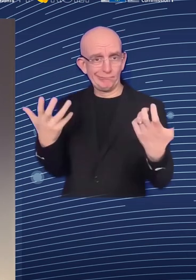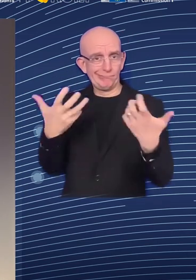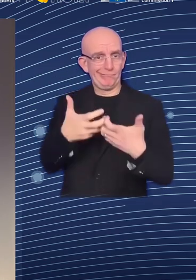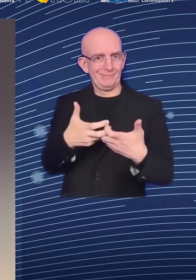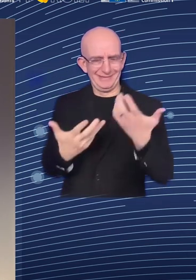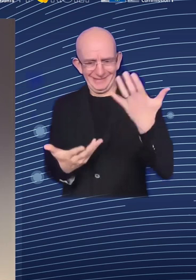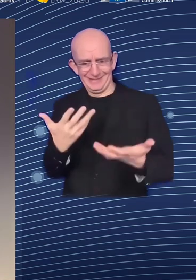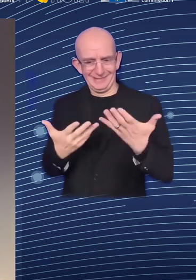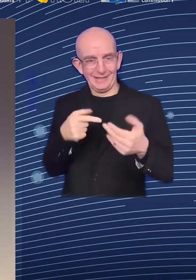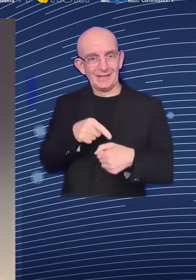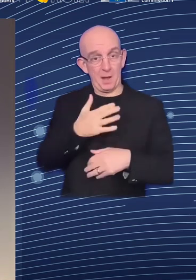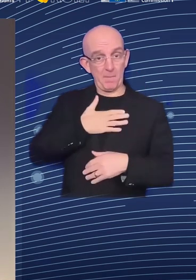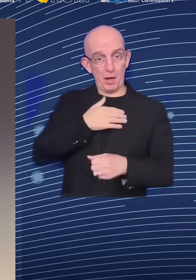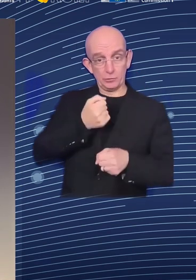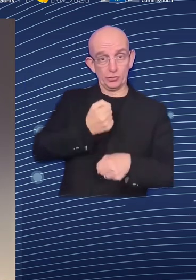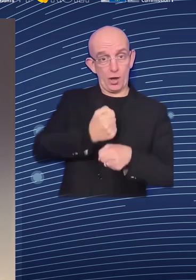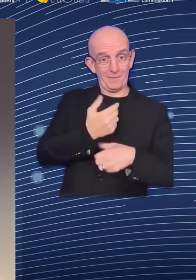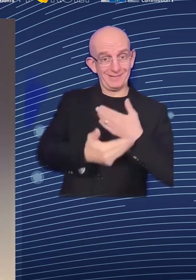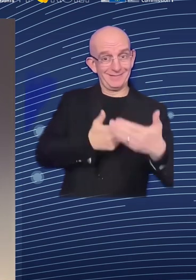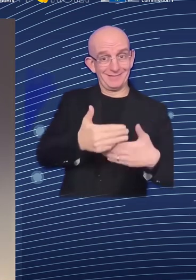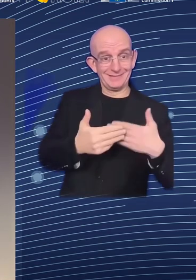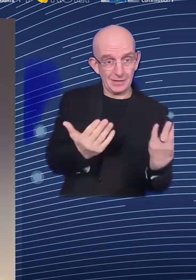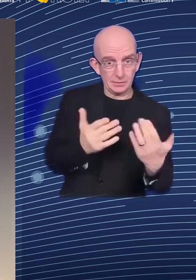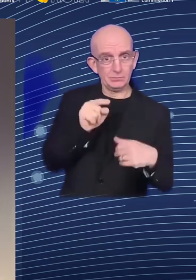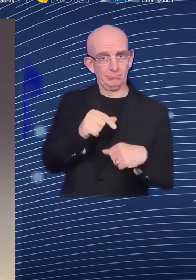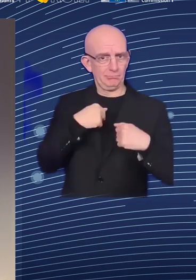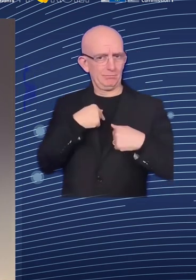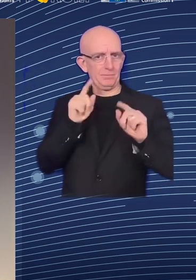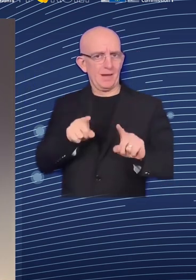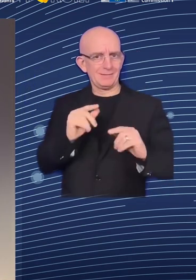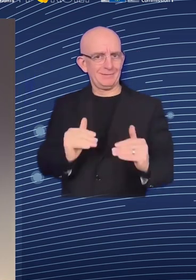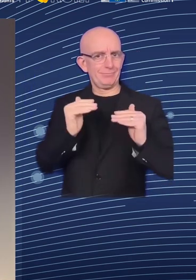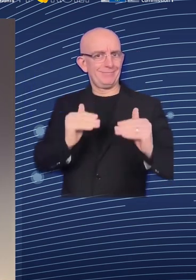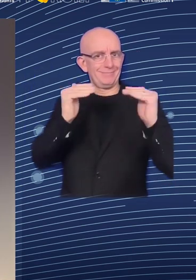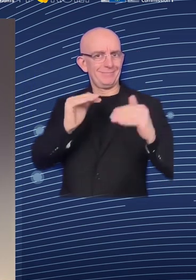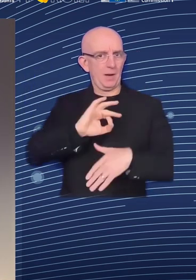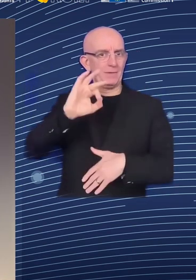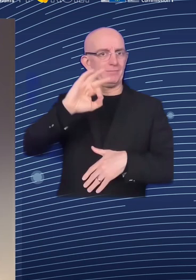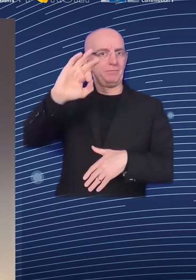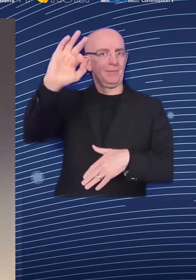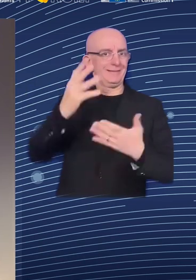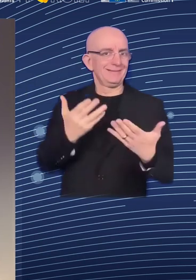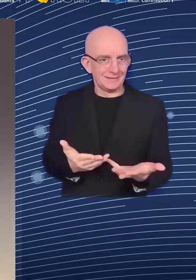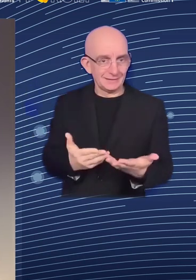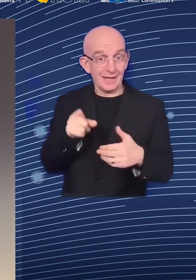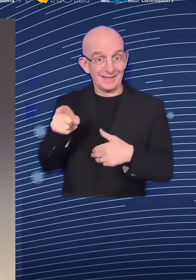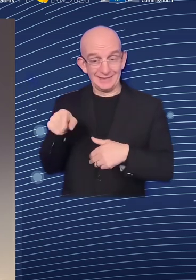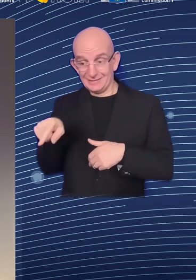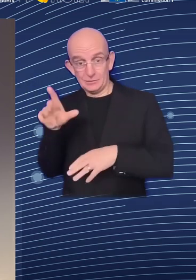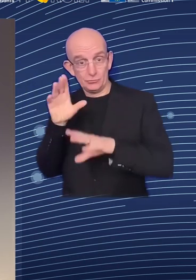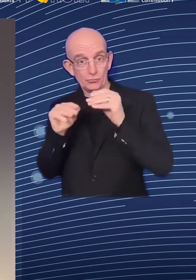those things are not aligning. And I would say that another issue